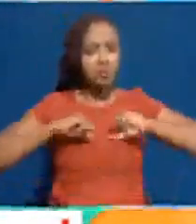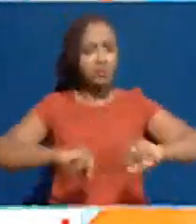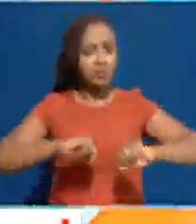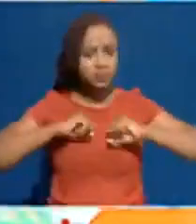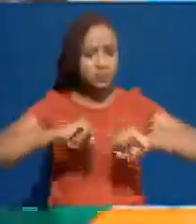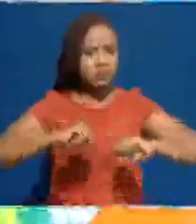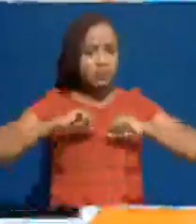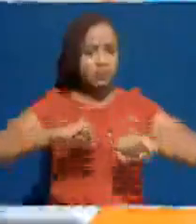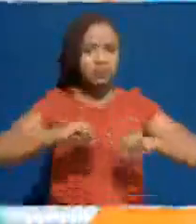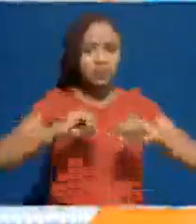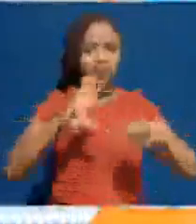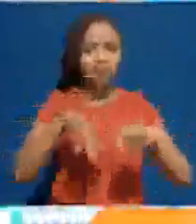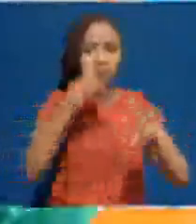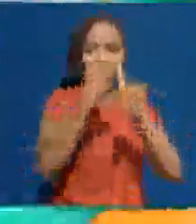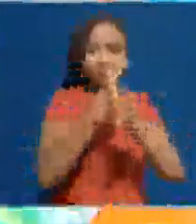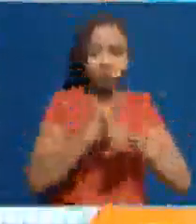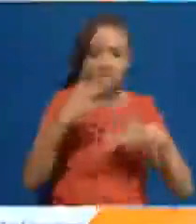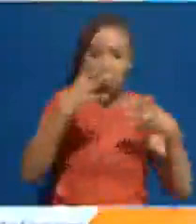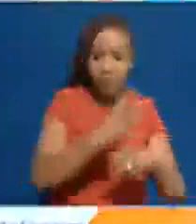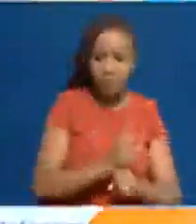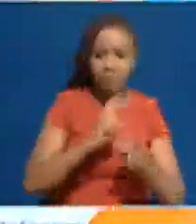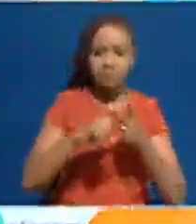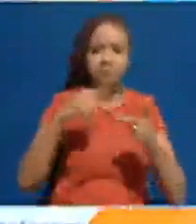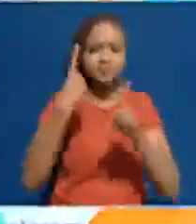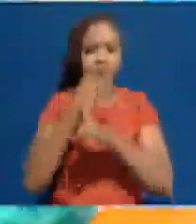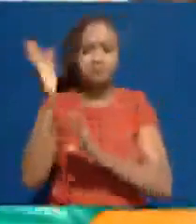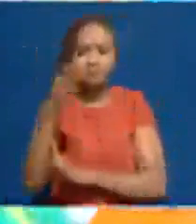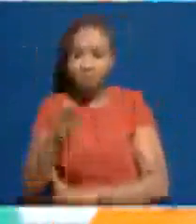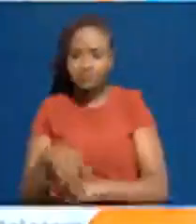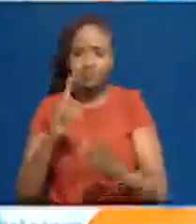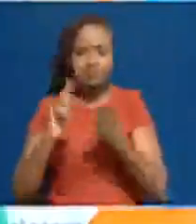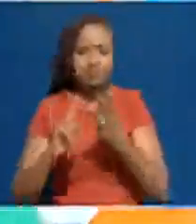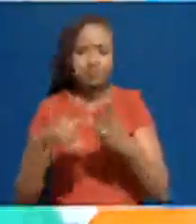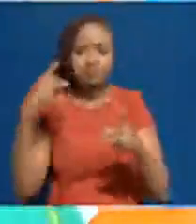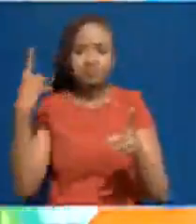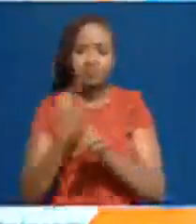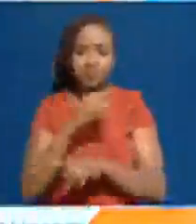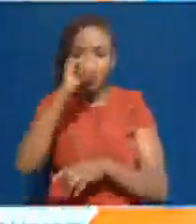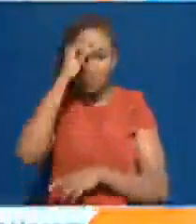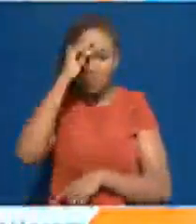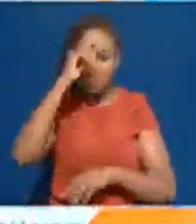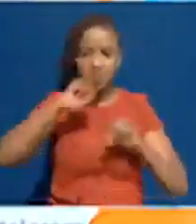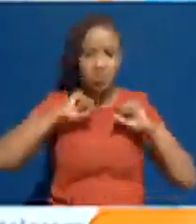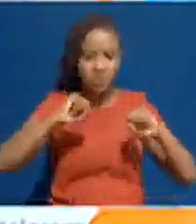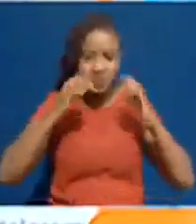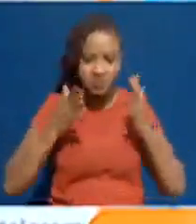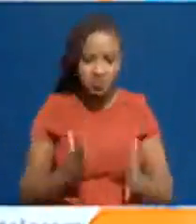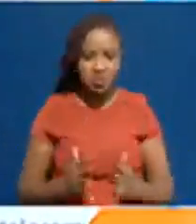for a different organization, different embassies, different government office,